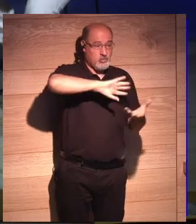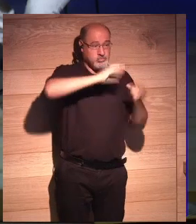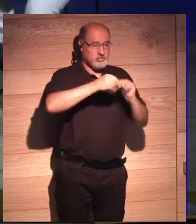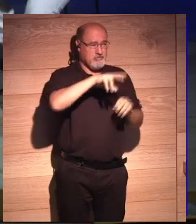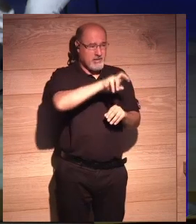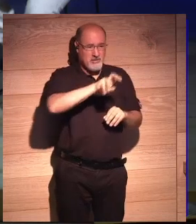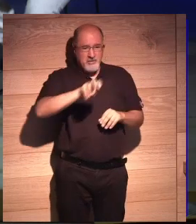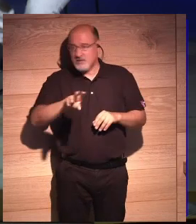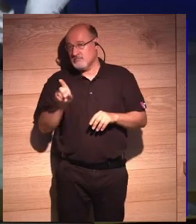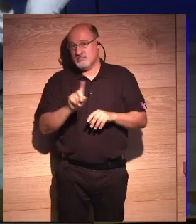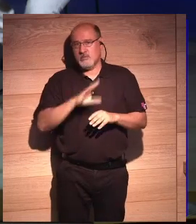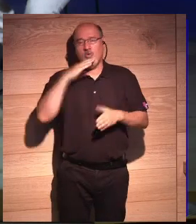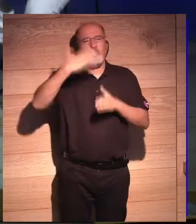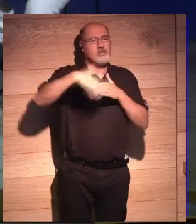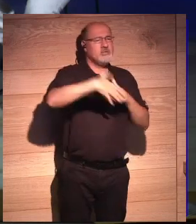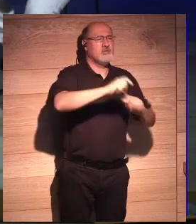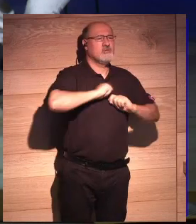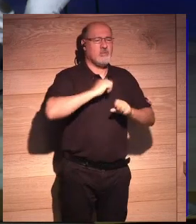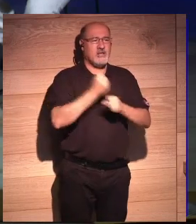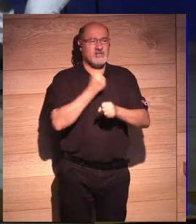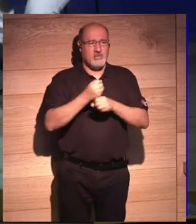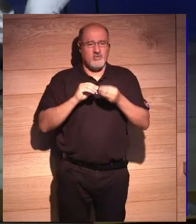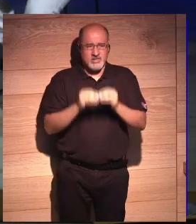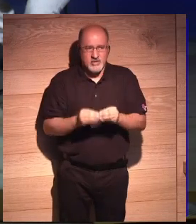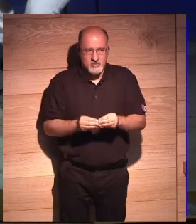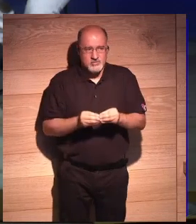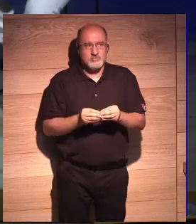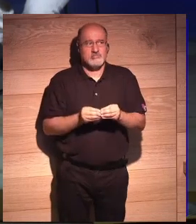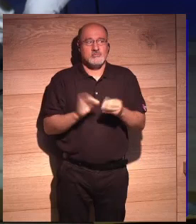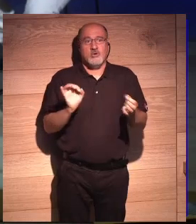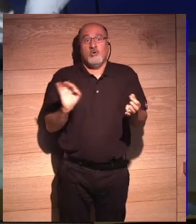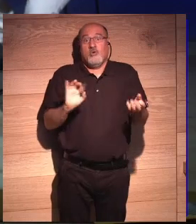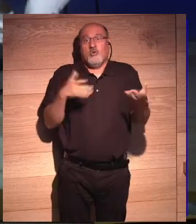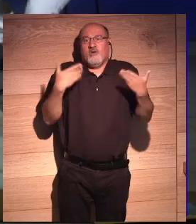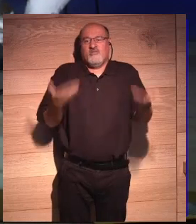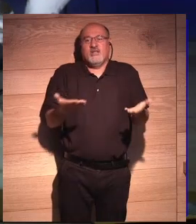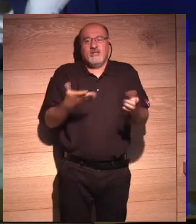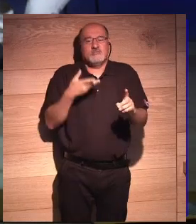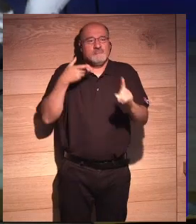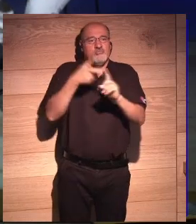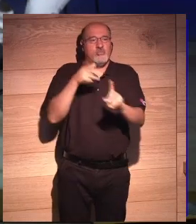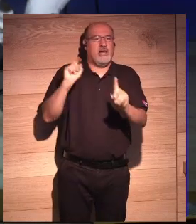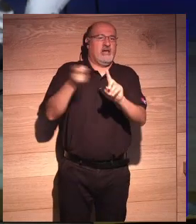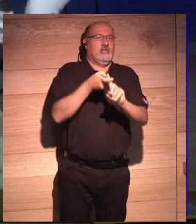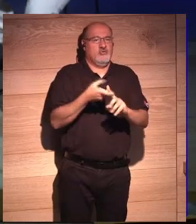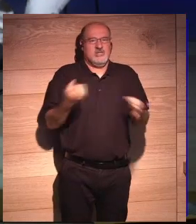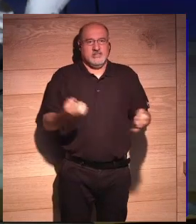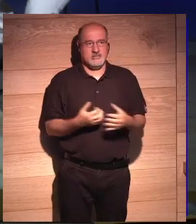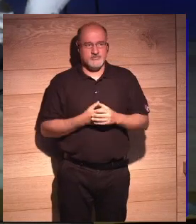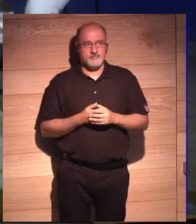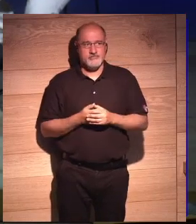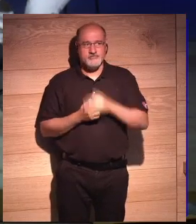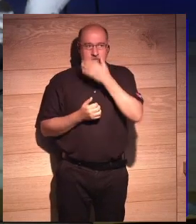channel. What do you think about that? Is that a limitation for the work you do? Is it a challenge? Do you create